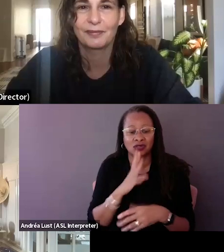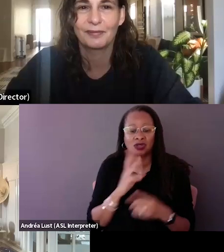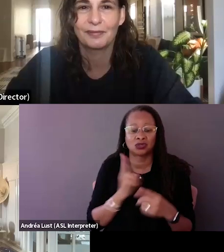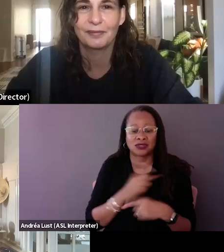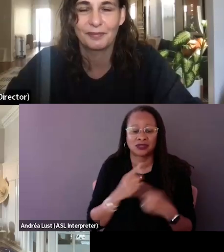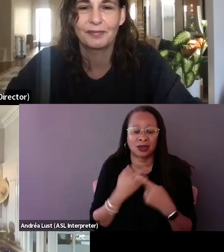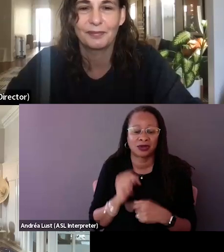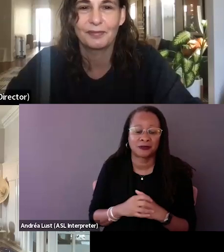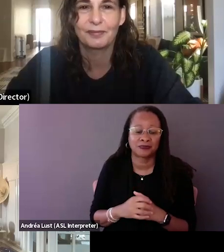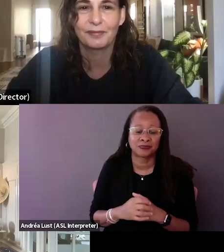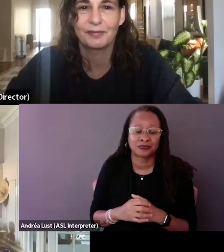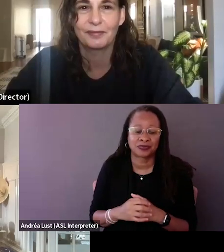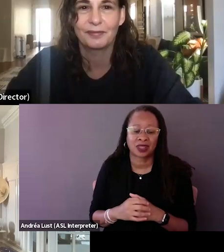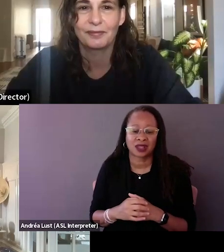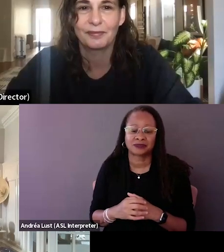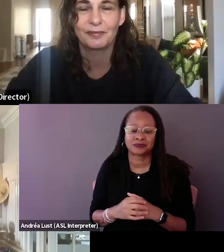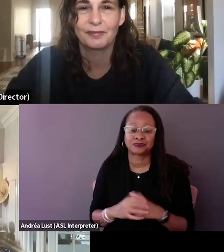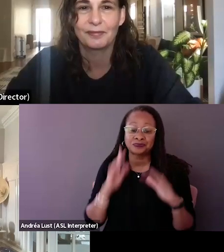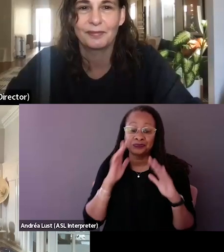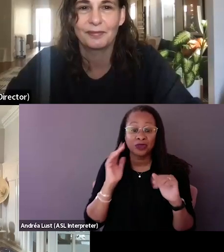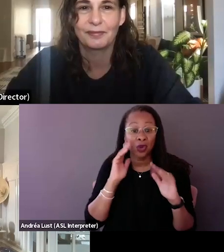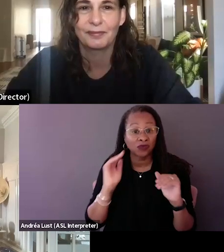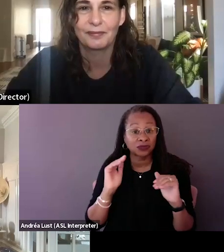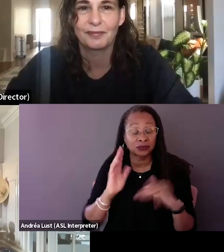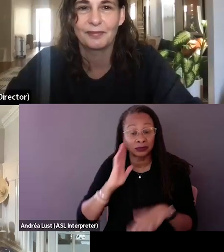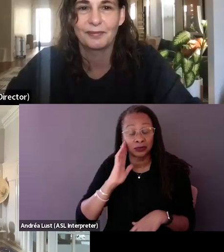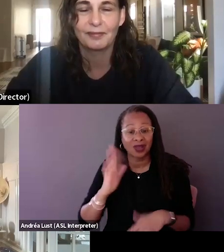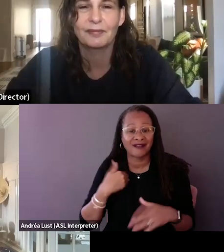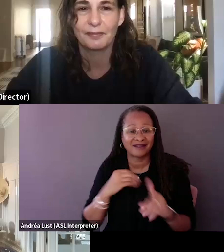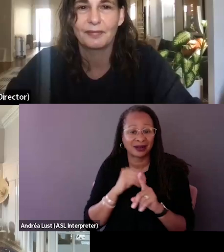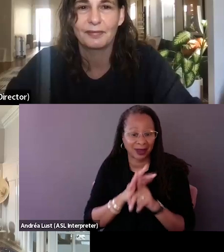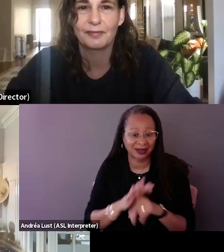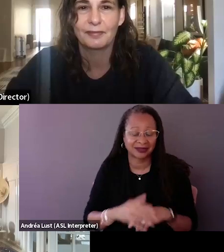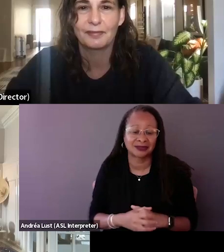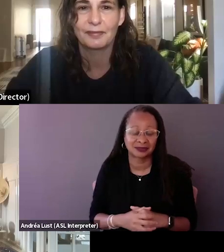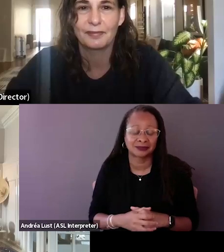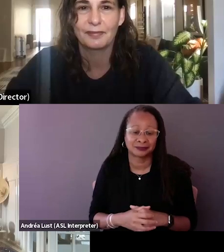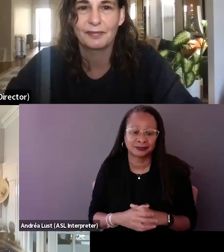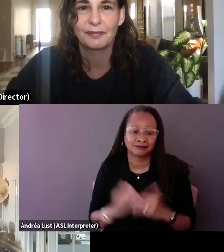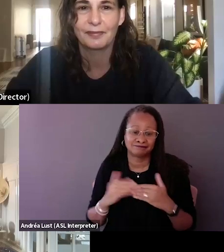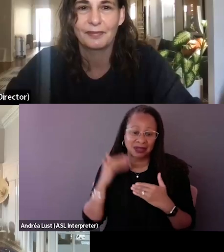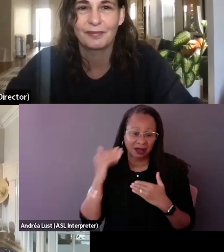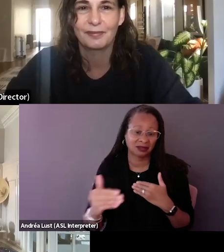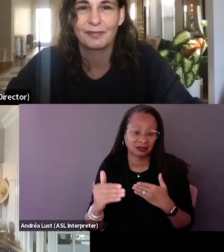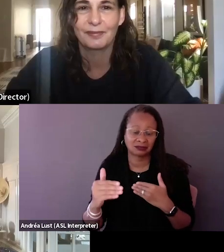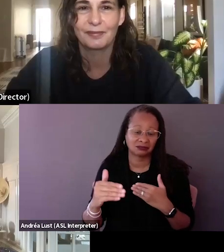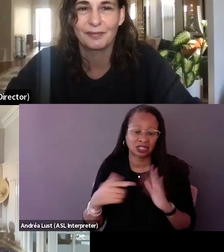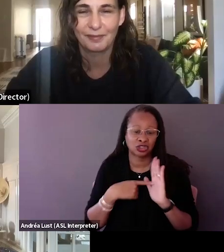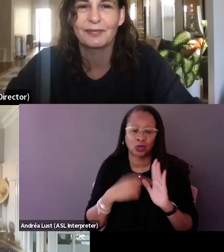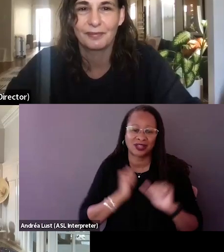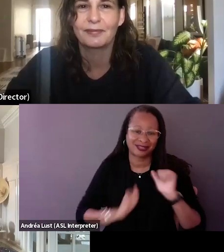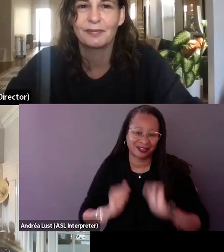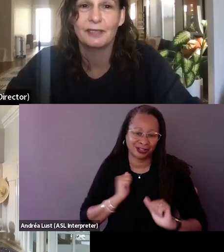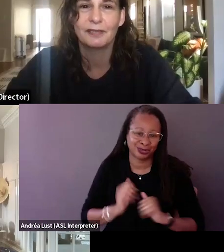it. And hopefully this will have an impact beyond its showing in theaters.